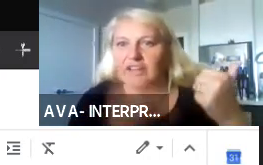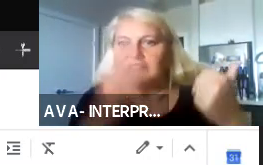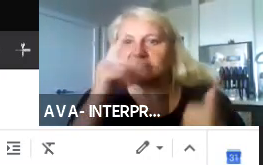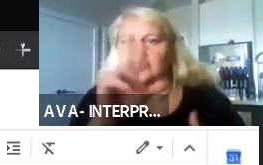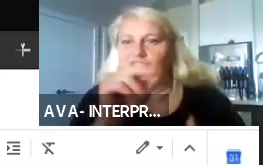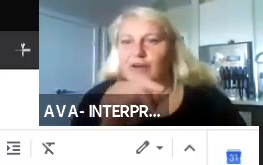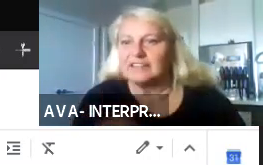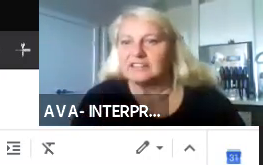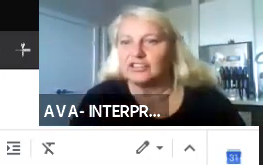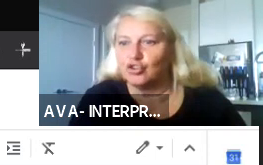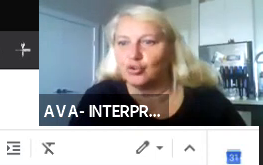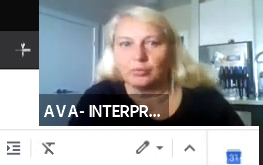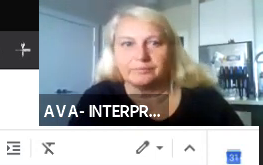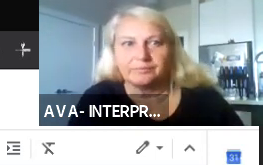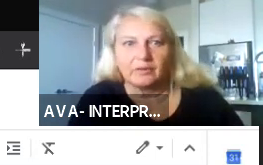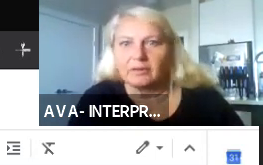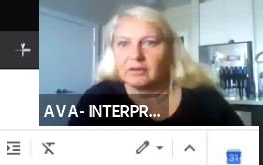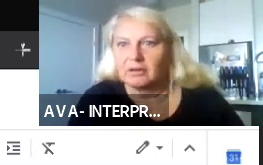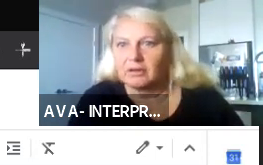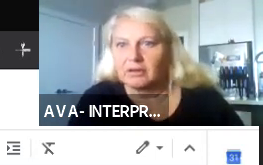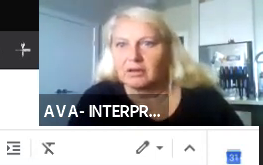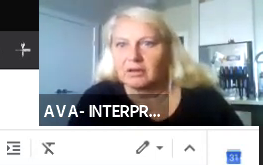now. All I see is Grant and you.